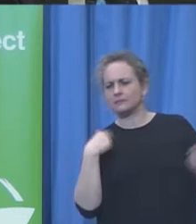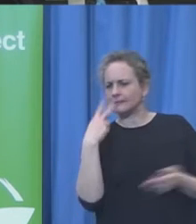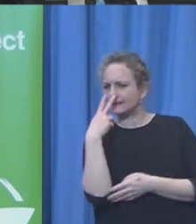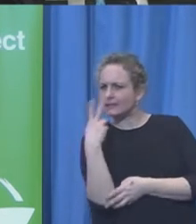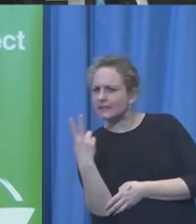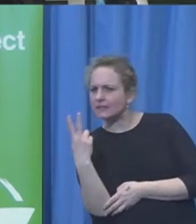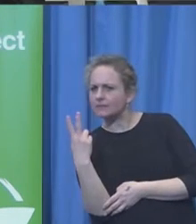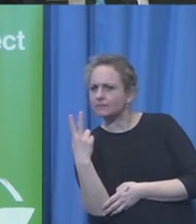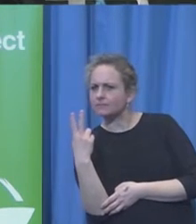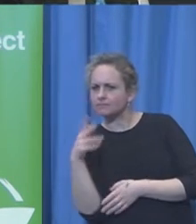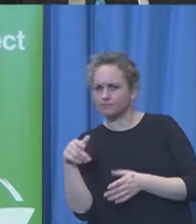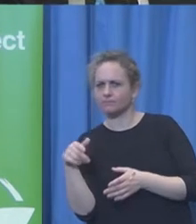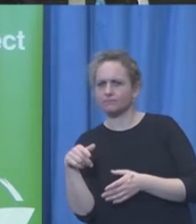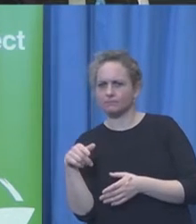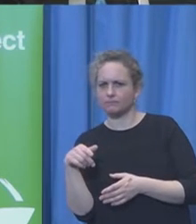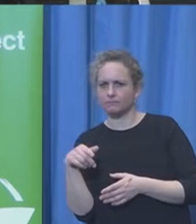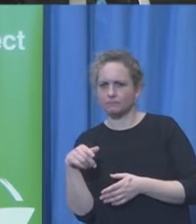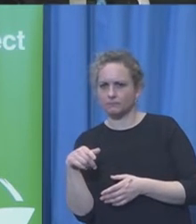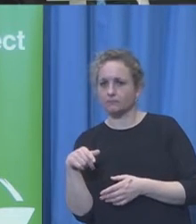doing. And